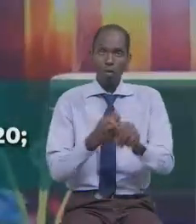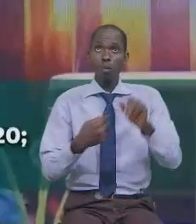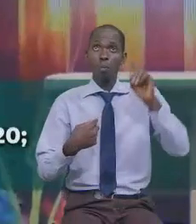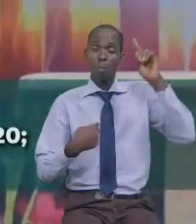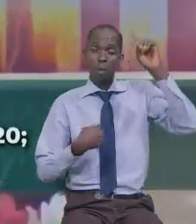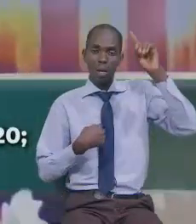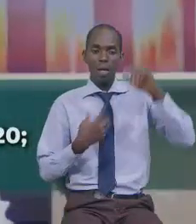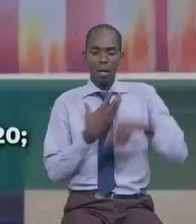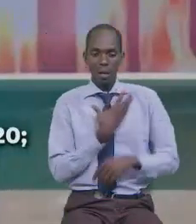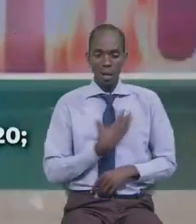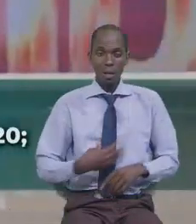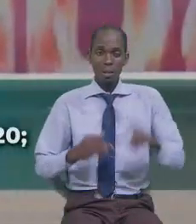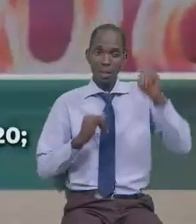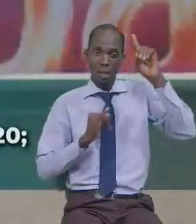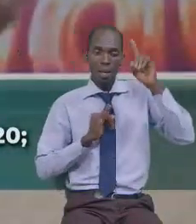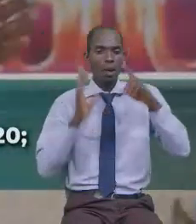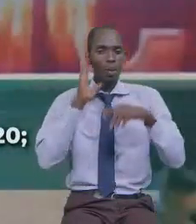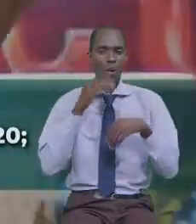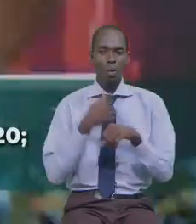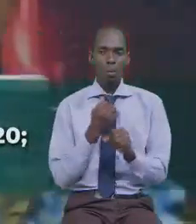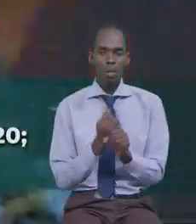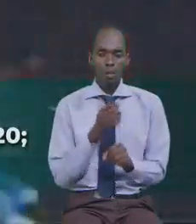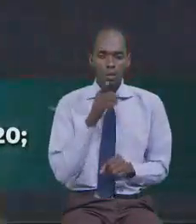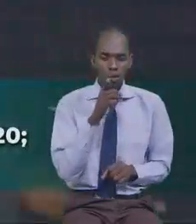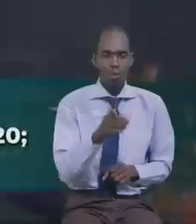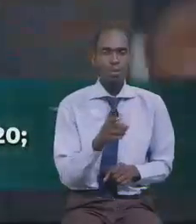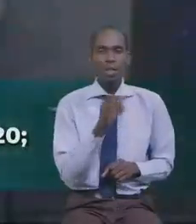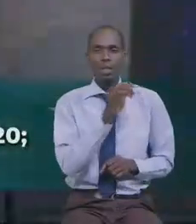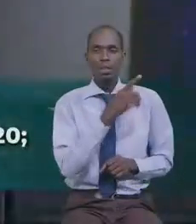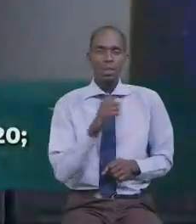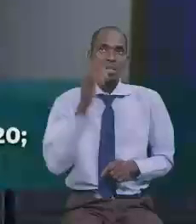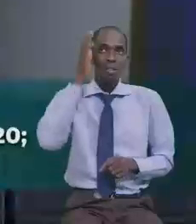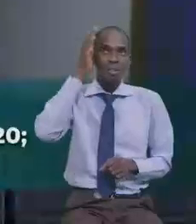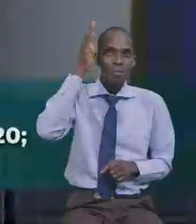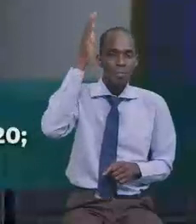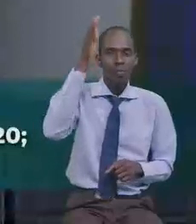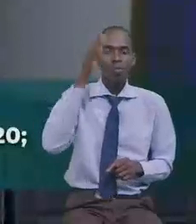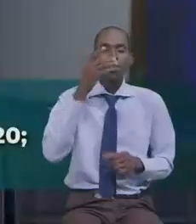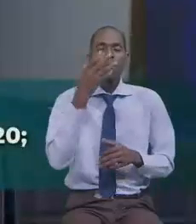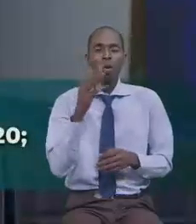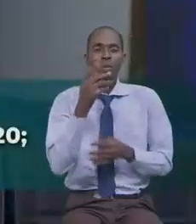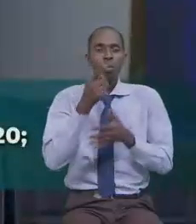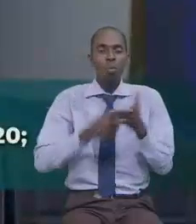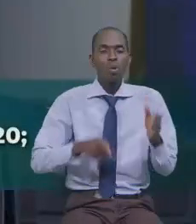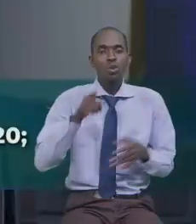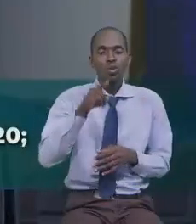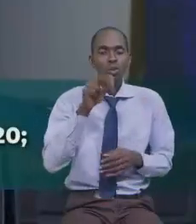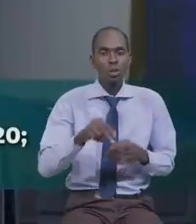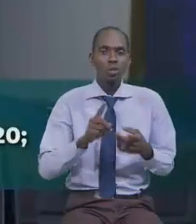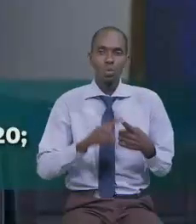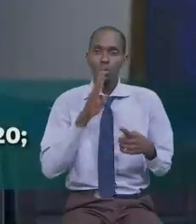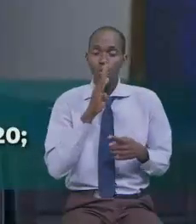The destiny, the thing, the man, the woman you ought to be. All you need to do, follow